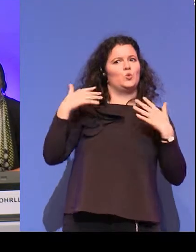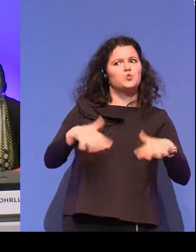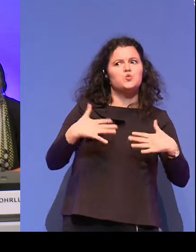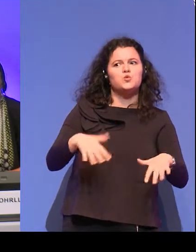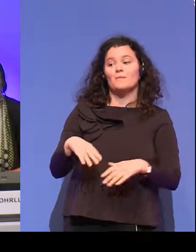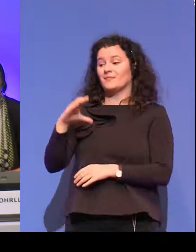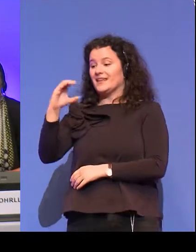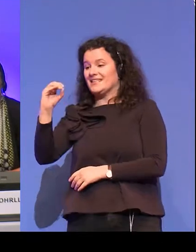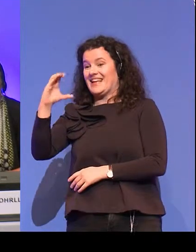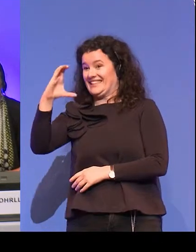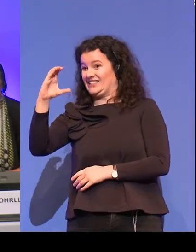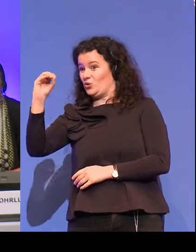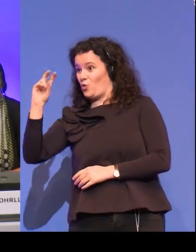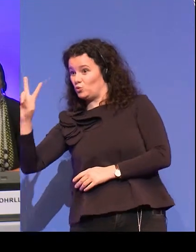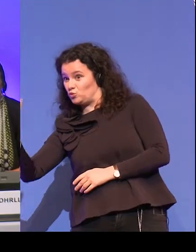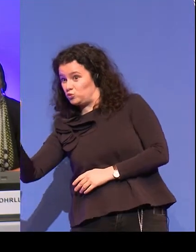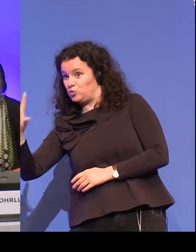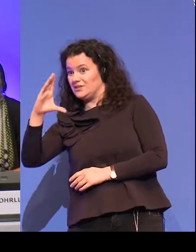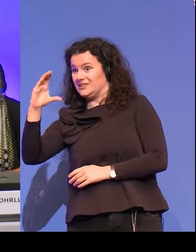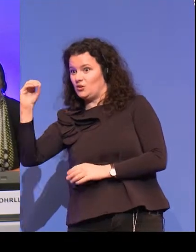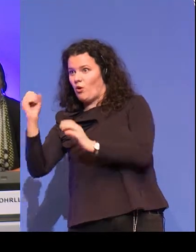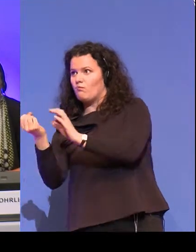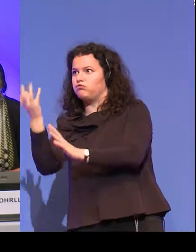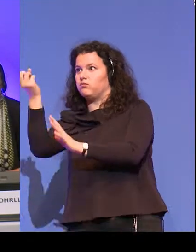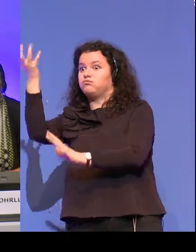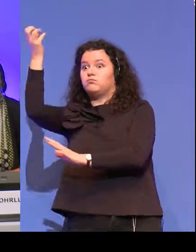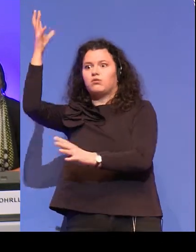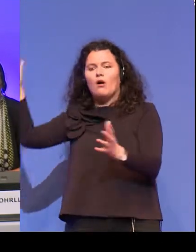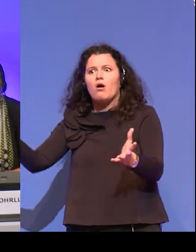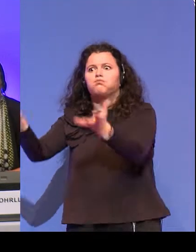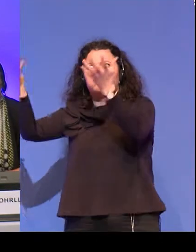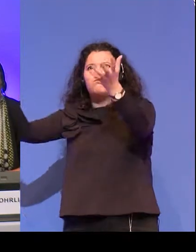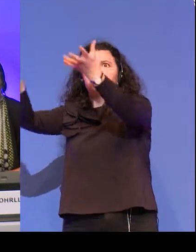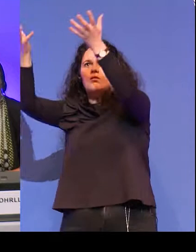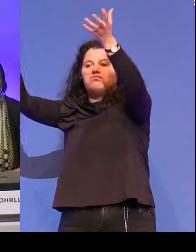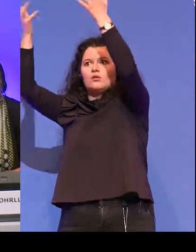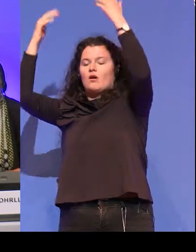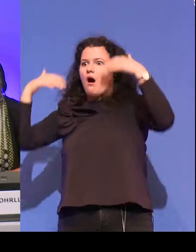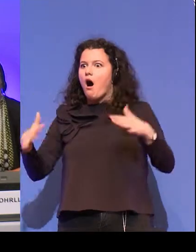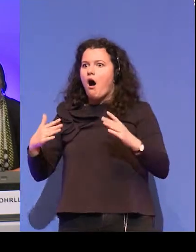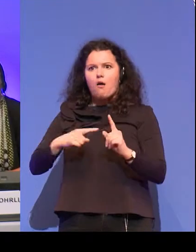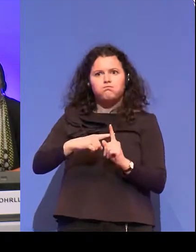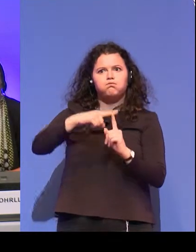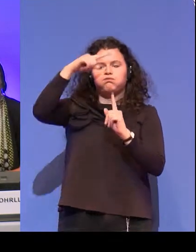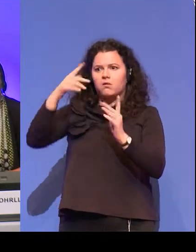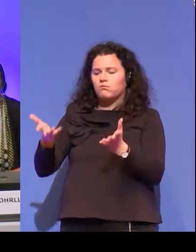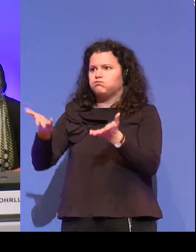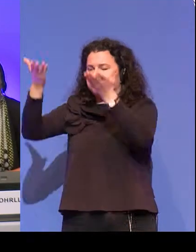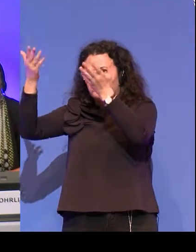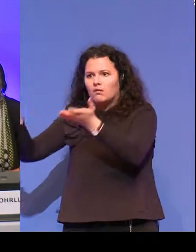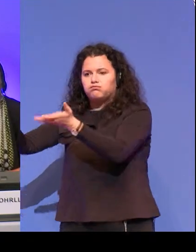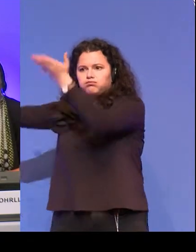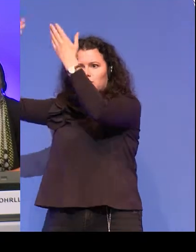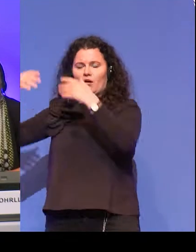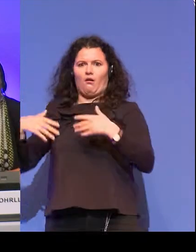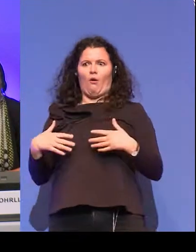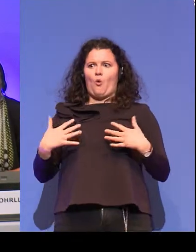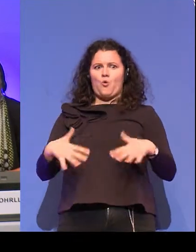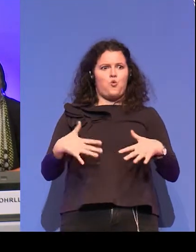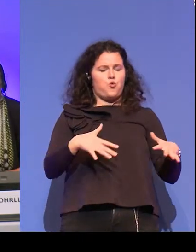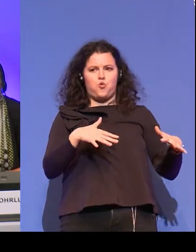carbon dioxide in 3 million years today. We have started seeing growing amount of